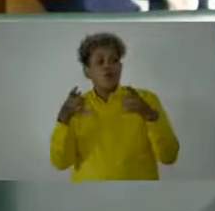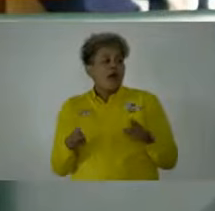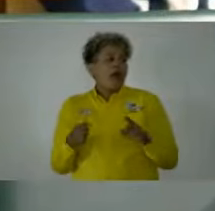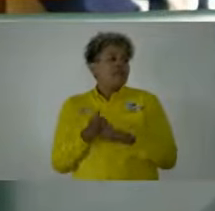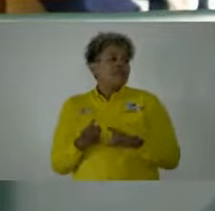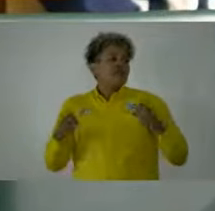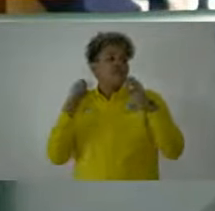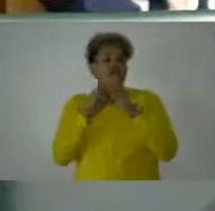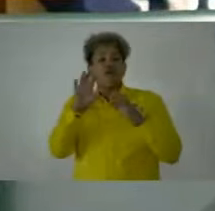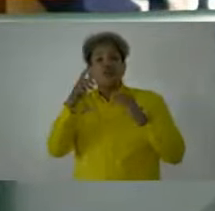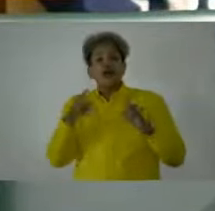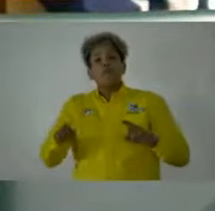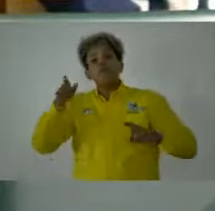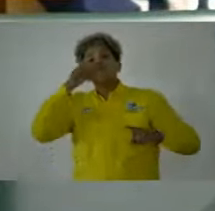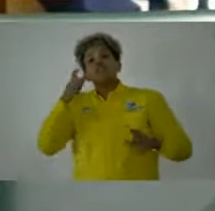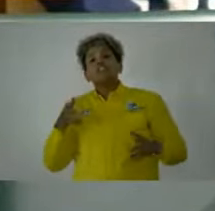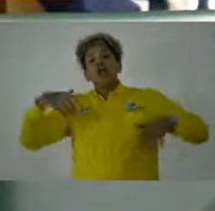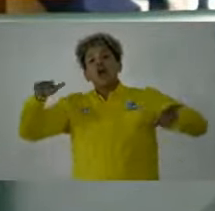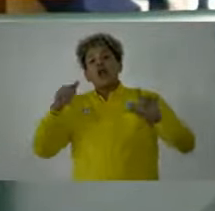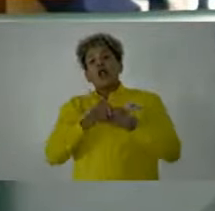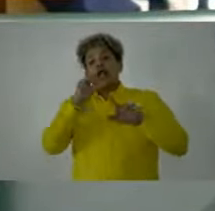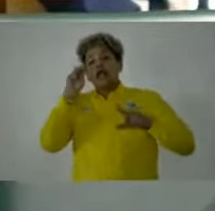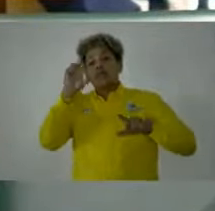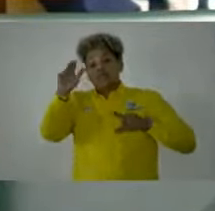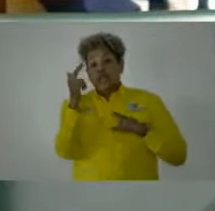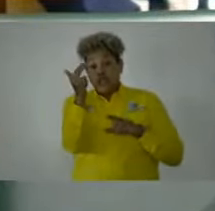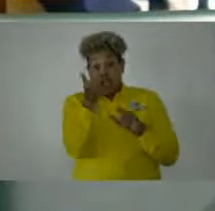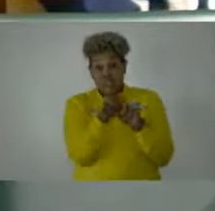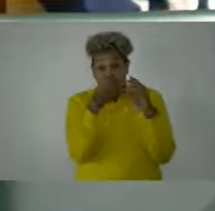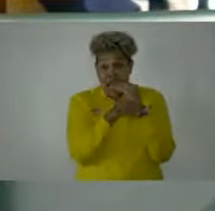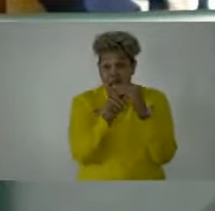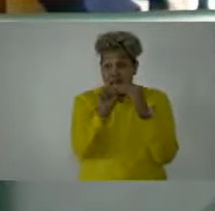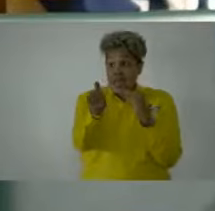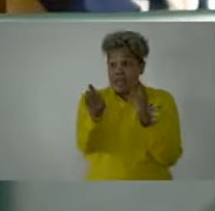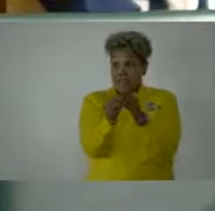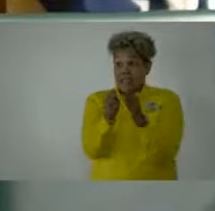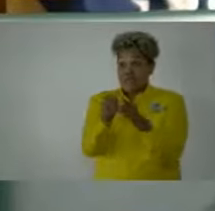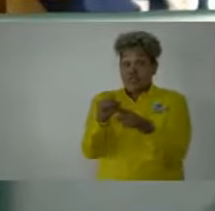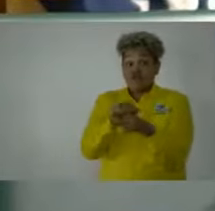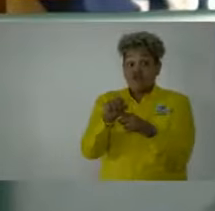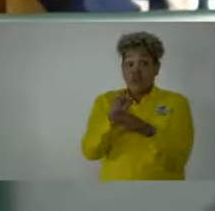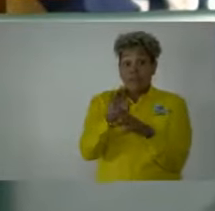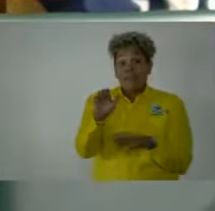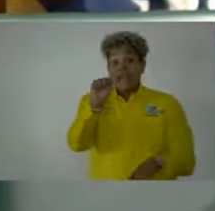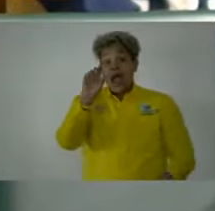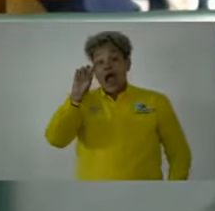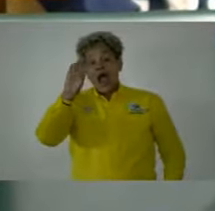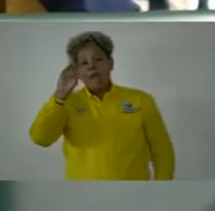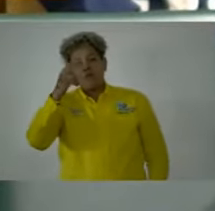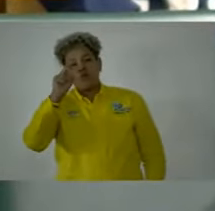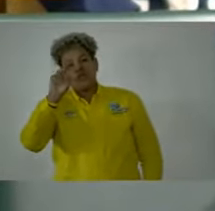And furthermore, the recently concluded MC13 meeting of trade ministers in Abu Dhabi,